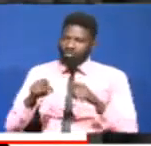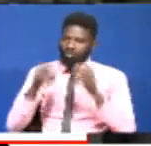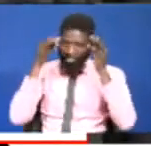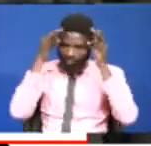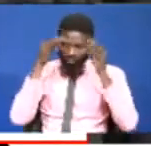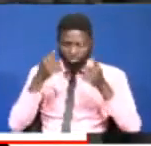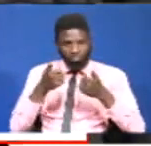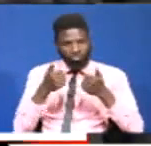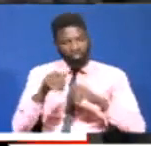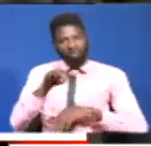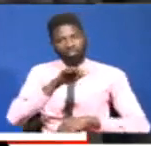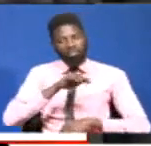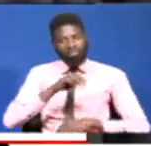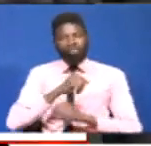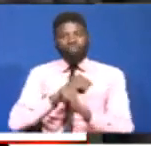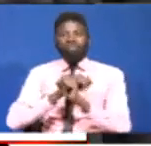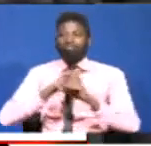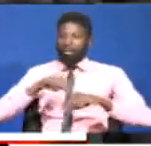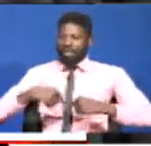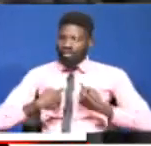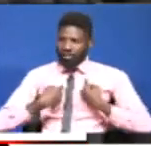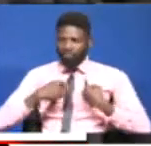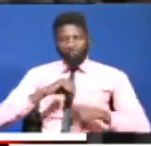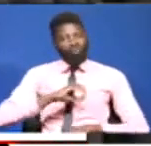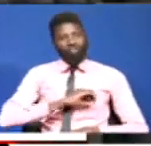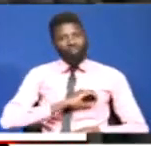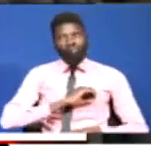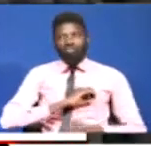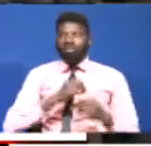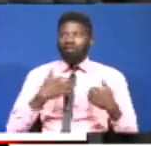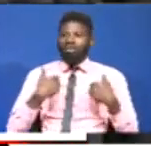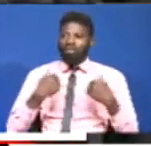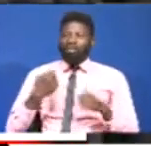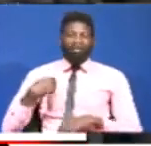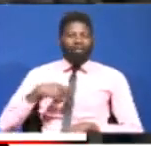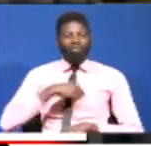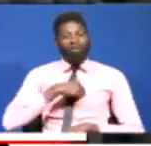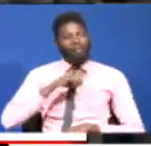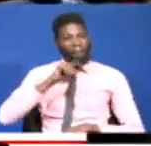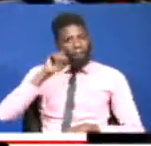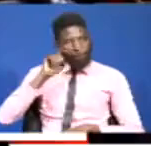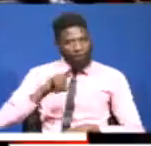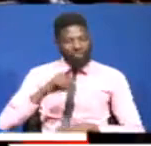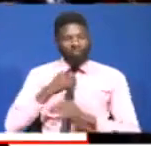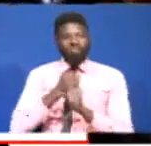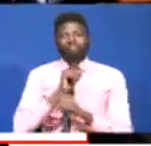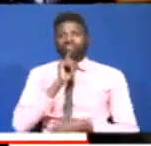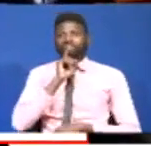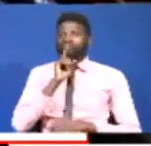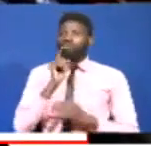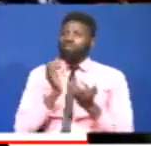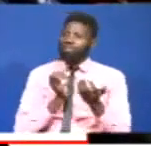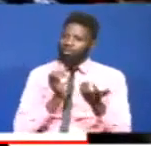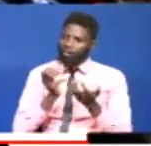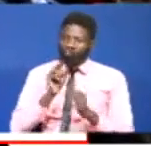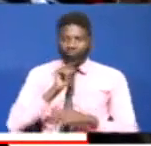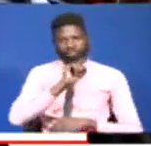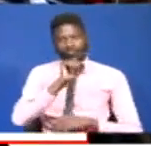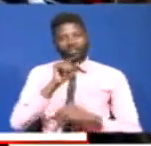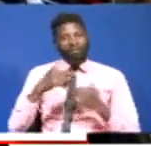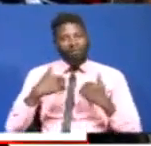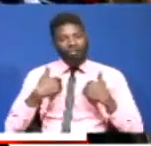it comes to protecting their own health. We need to ensure that businesses produce healthier and more